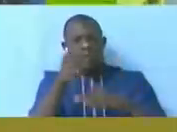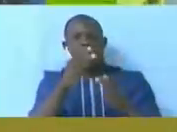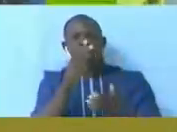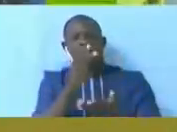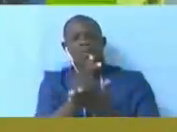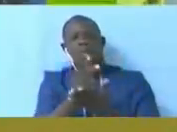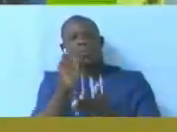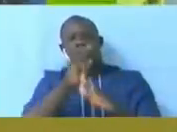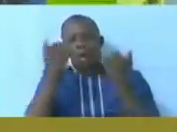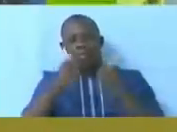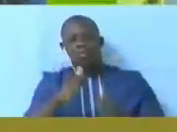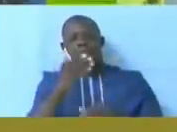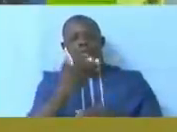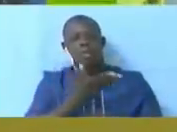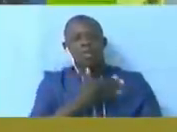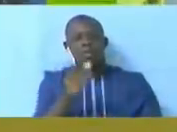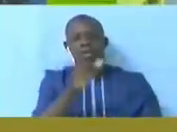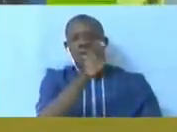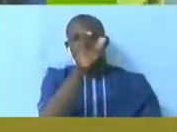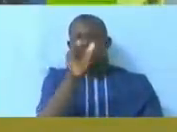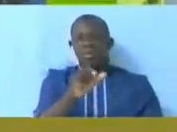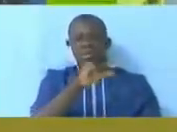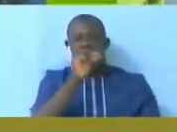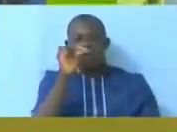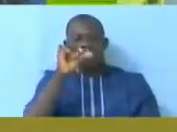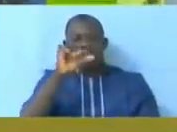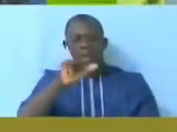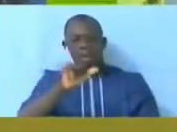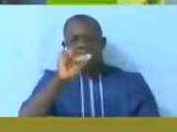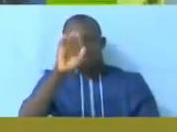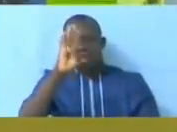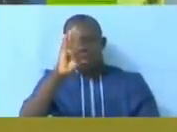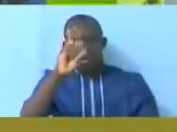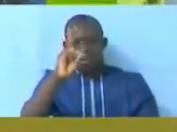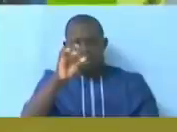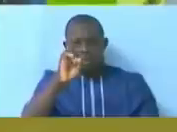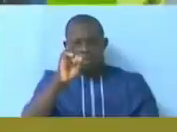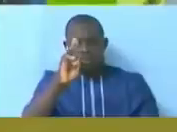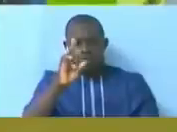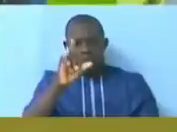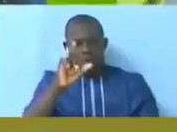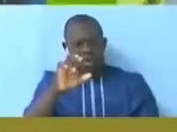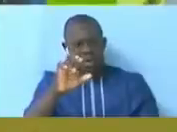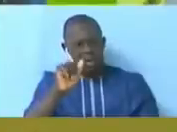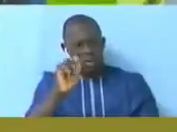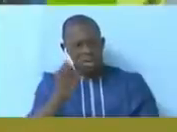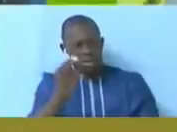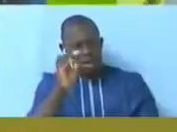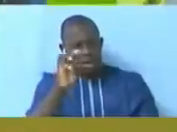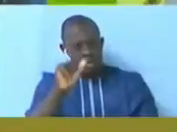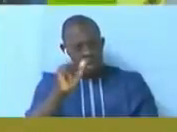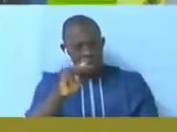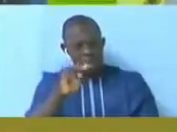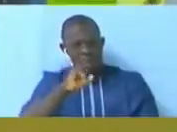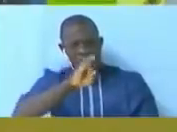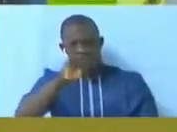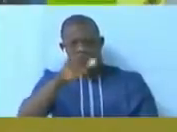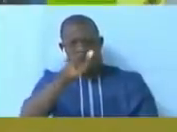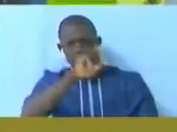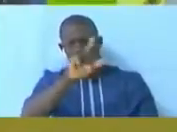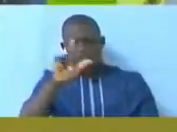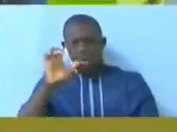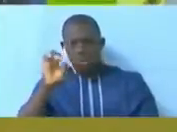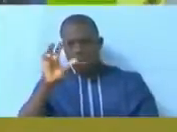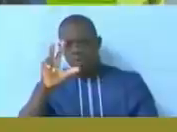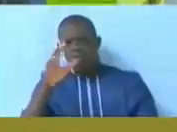Rodi. And there was one gentleman Abdurrahman. Ninge kilim fanam be je baful me Abdurrahman. Abdurrahman Jallo, he was